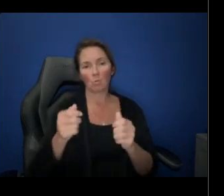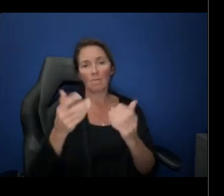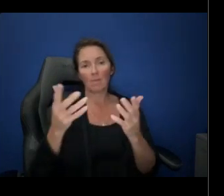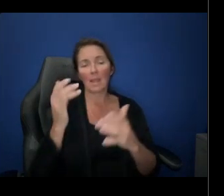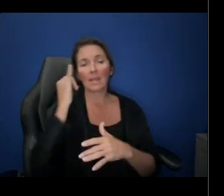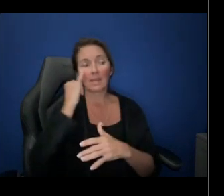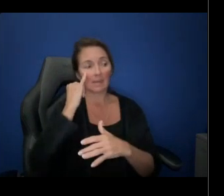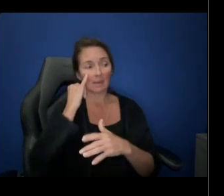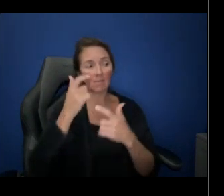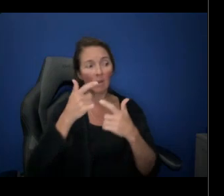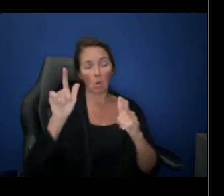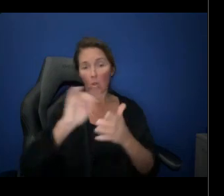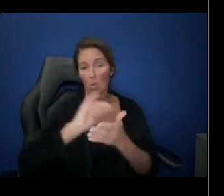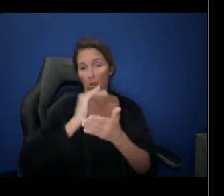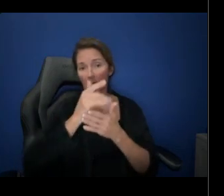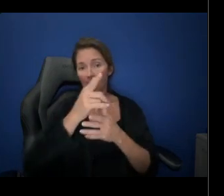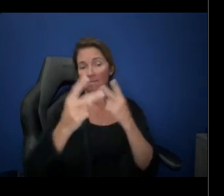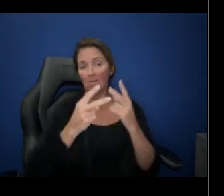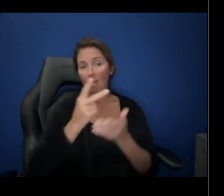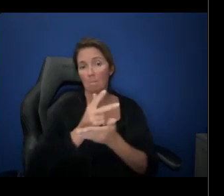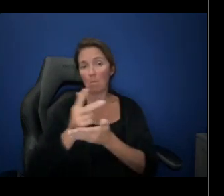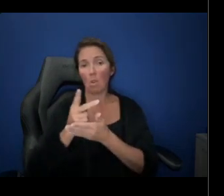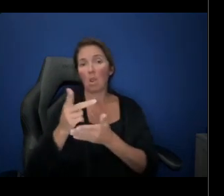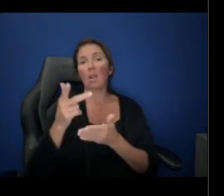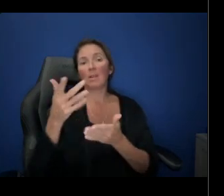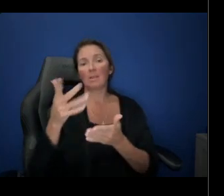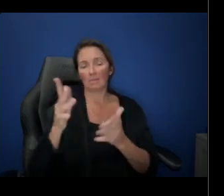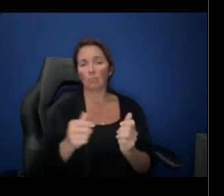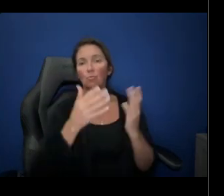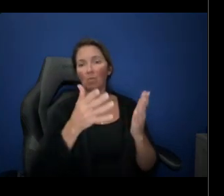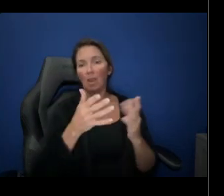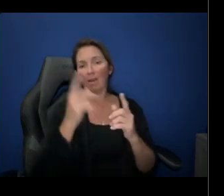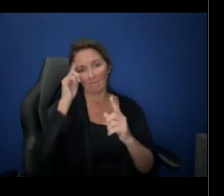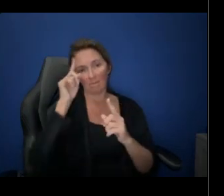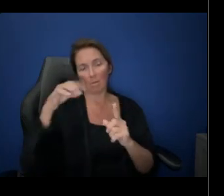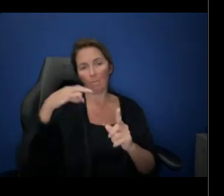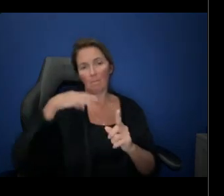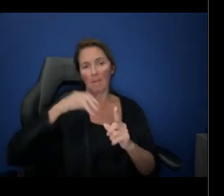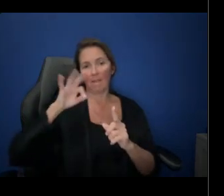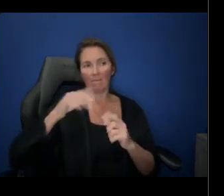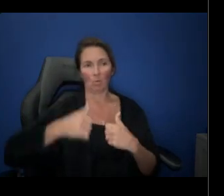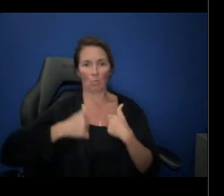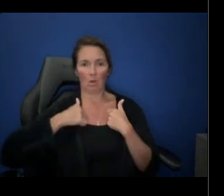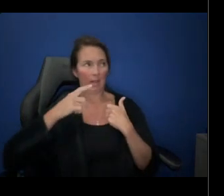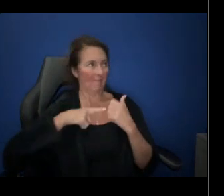a large amount of visitor parking has been provided for the benefit of residents.